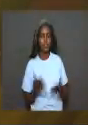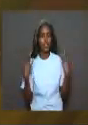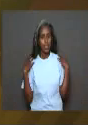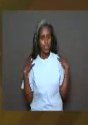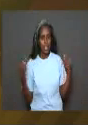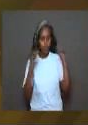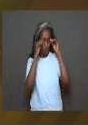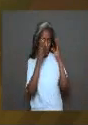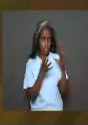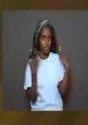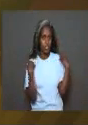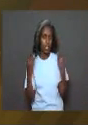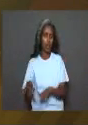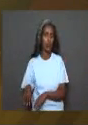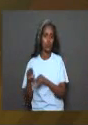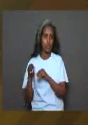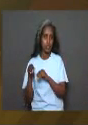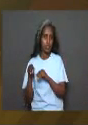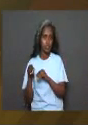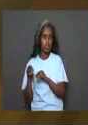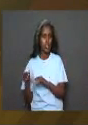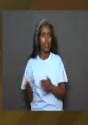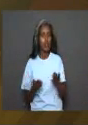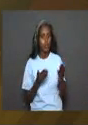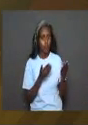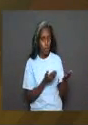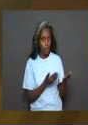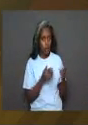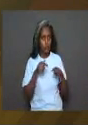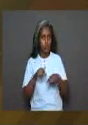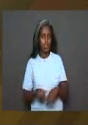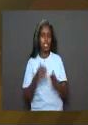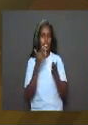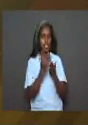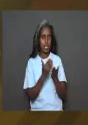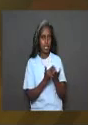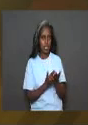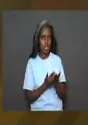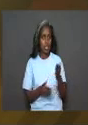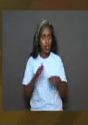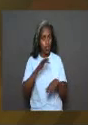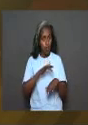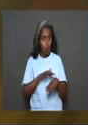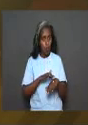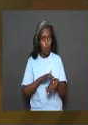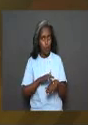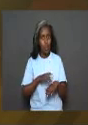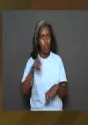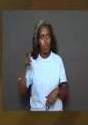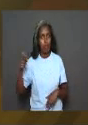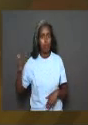Hello, teacher. Hello, students. Welcome to today's lesson on